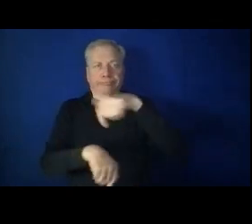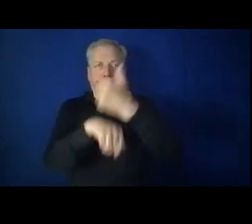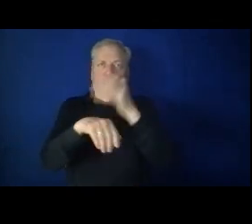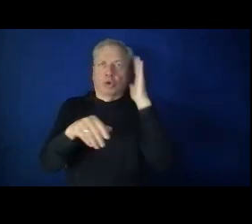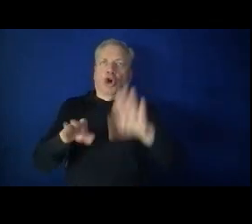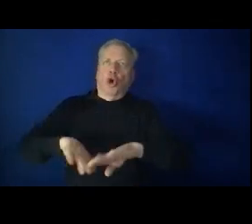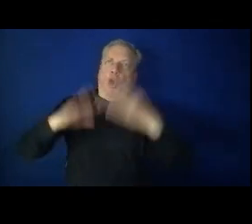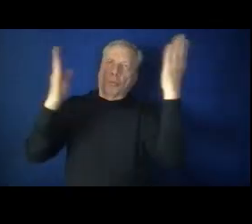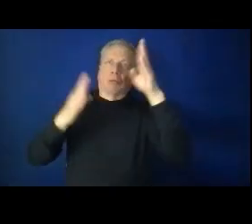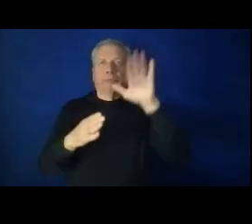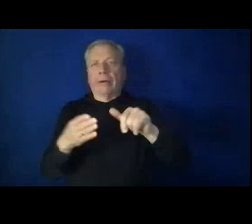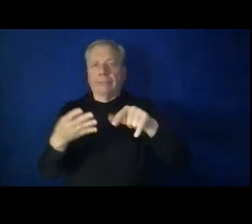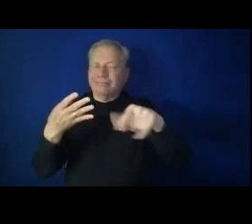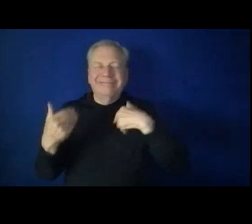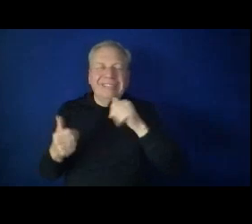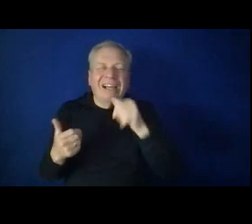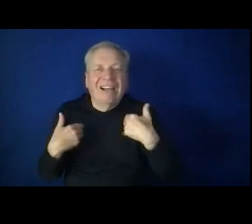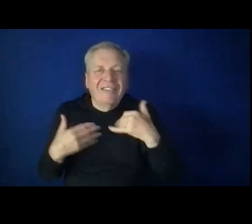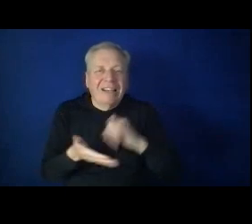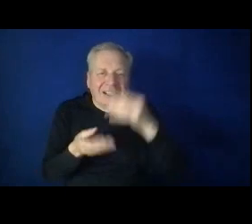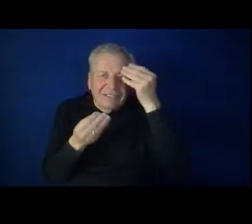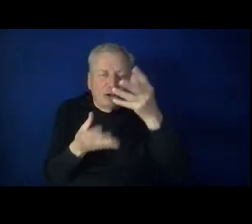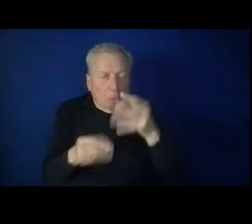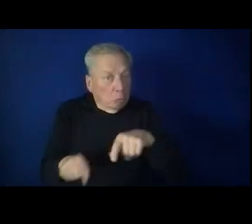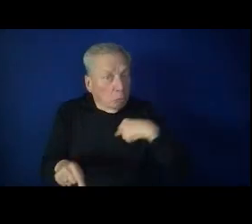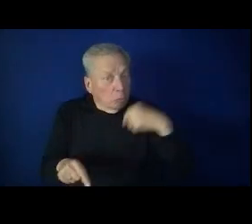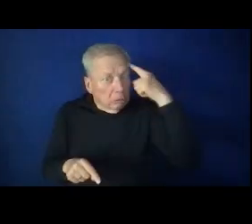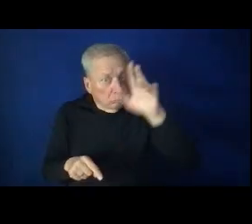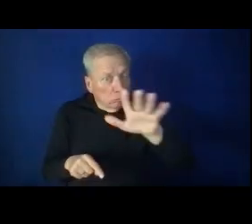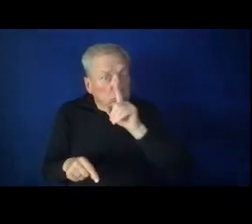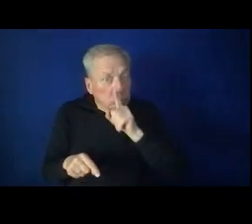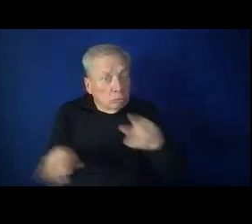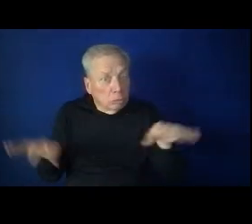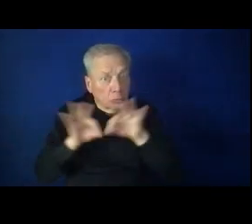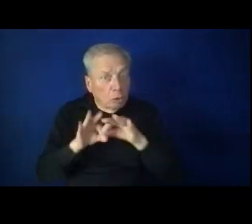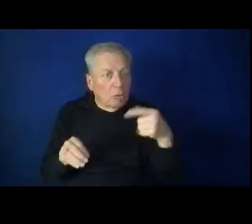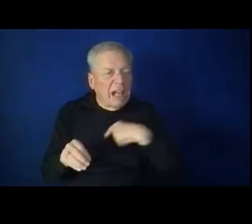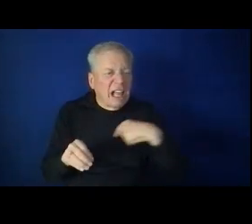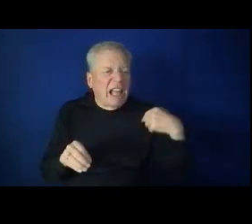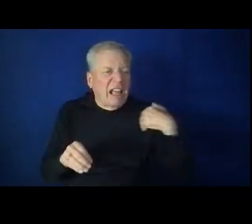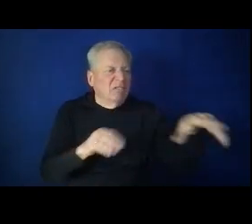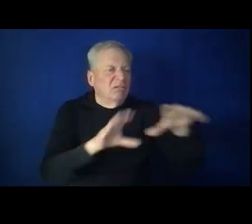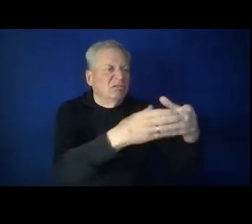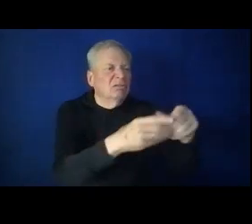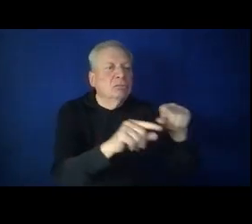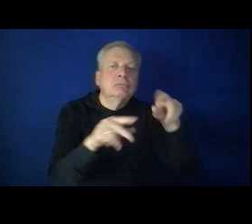point, but we do think it's important, and we've got a group that's looking at it.